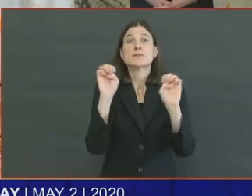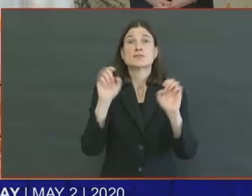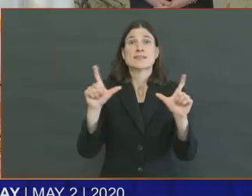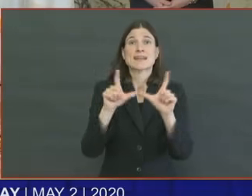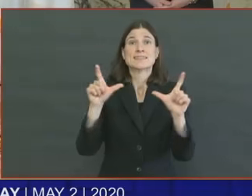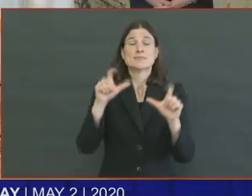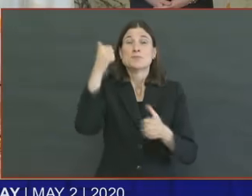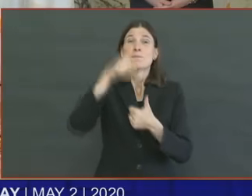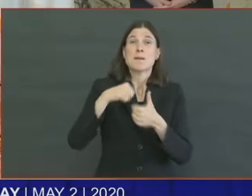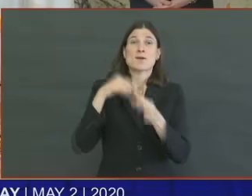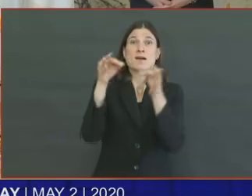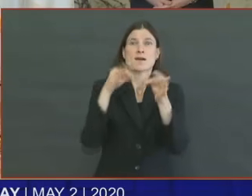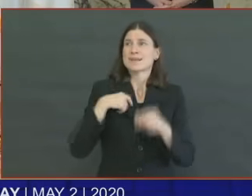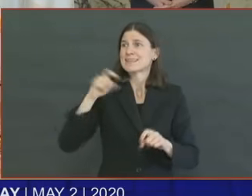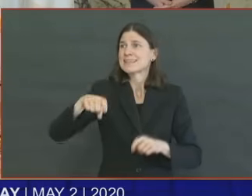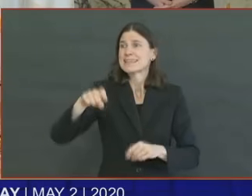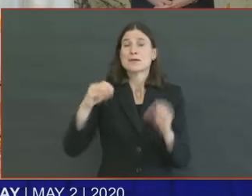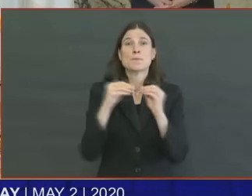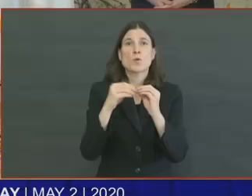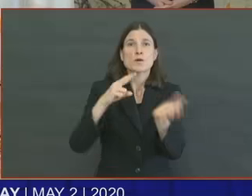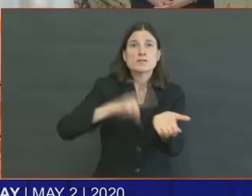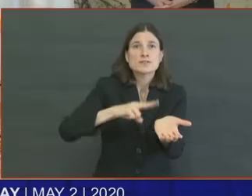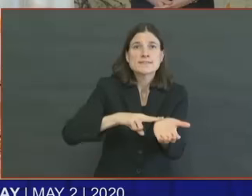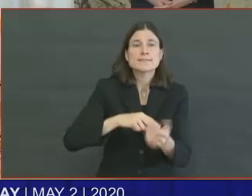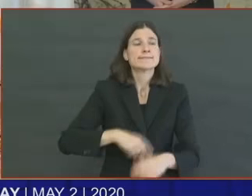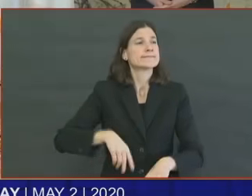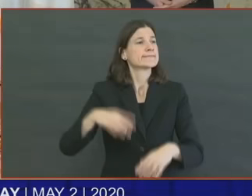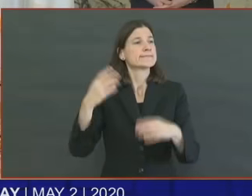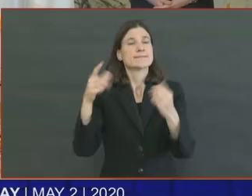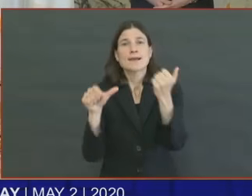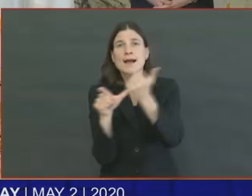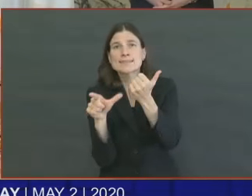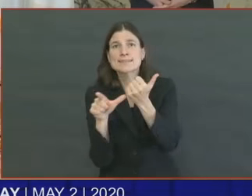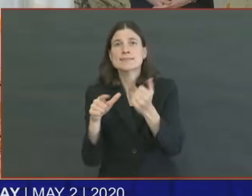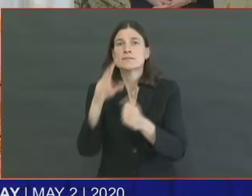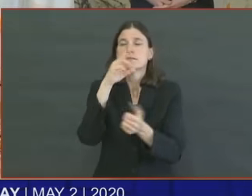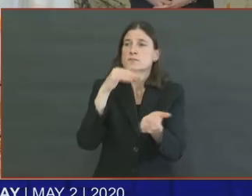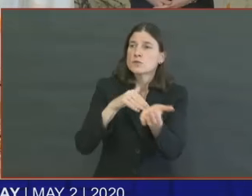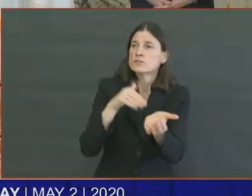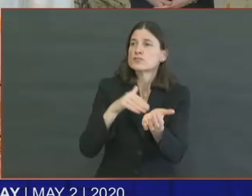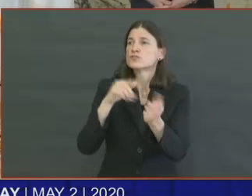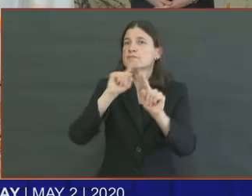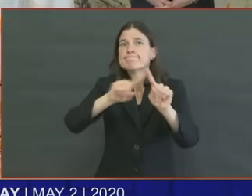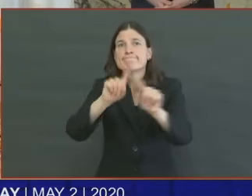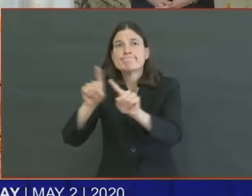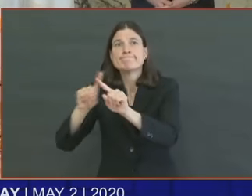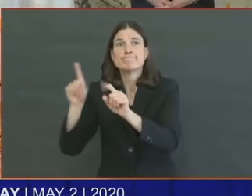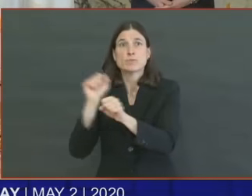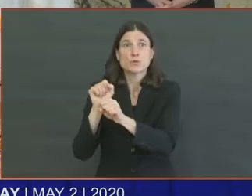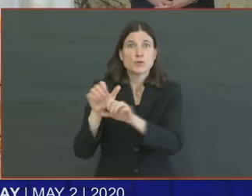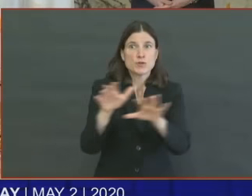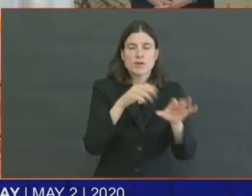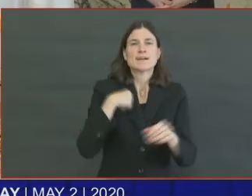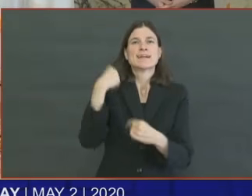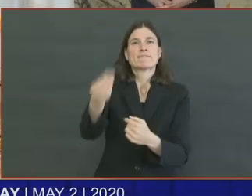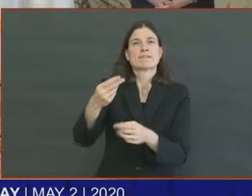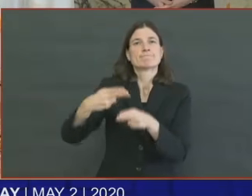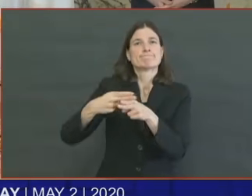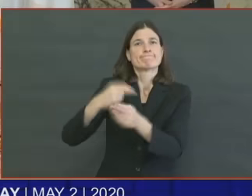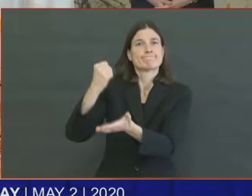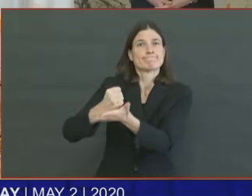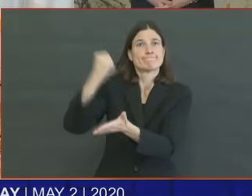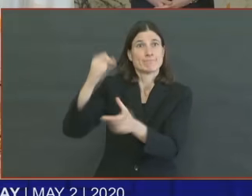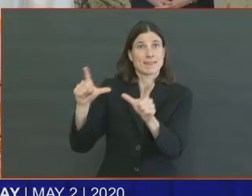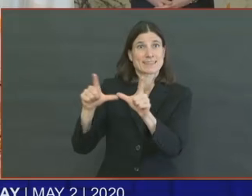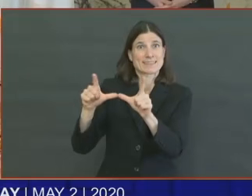nurses, medical technicians, and other health professionals. This was intended to get